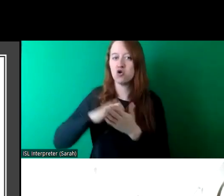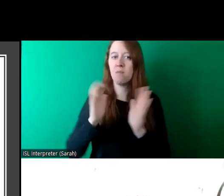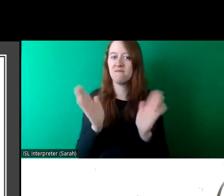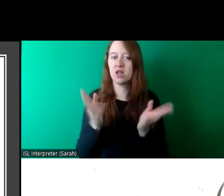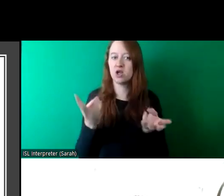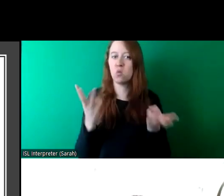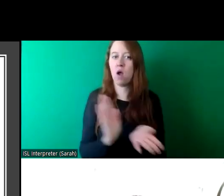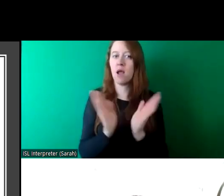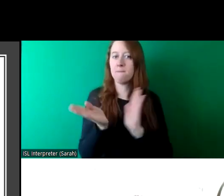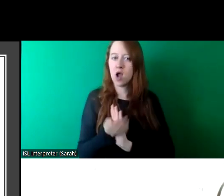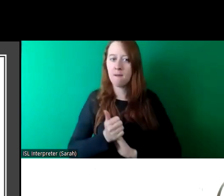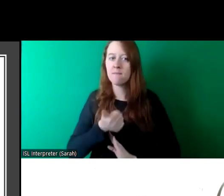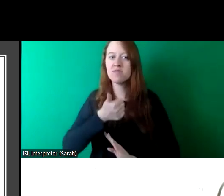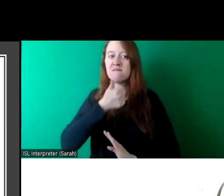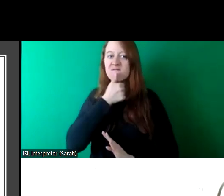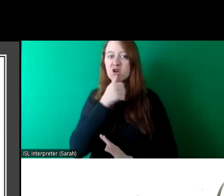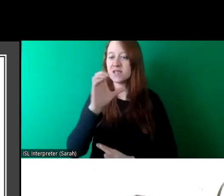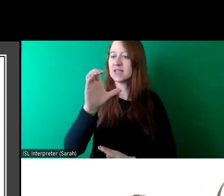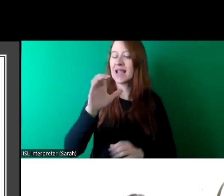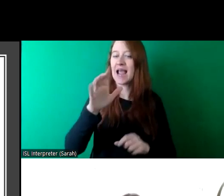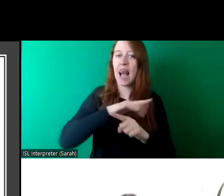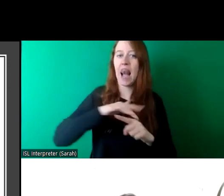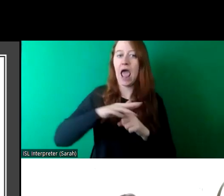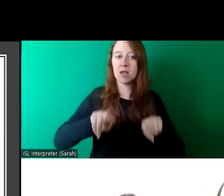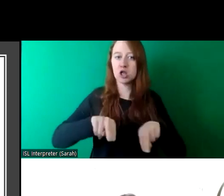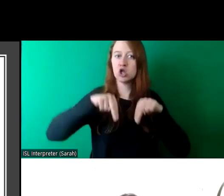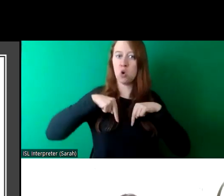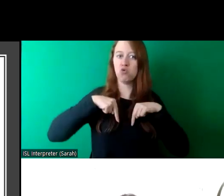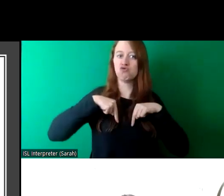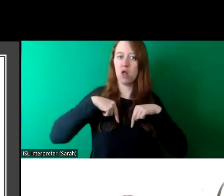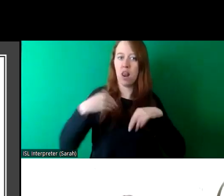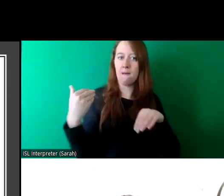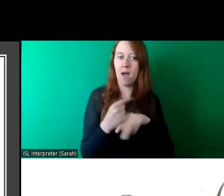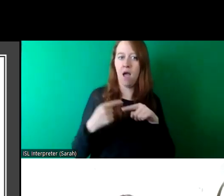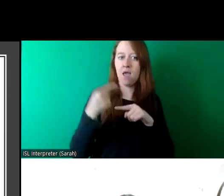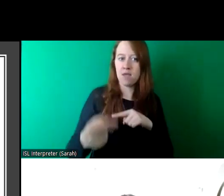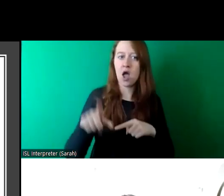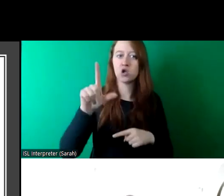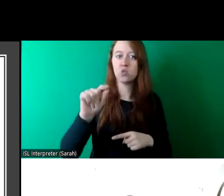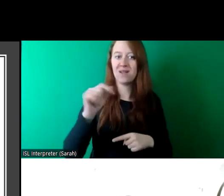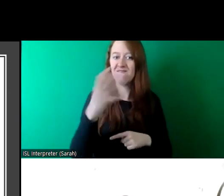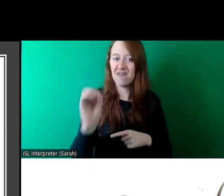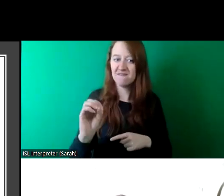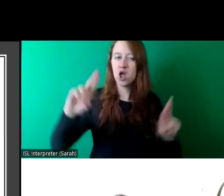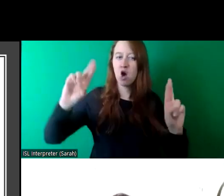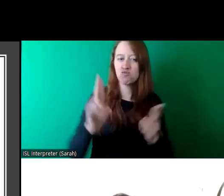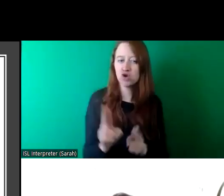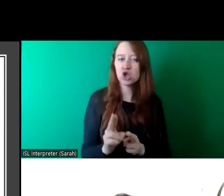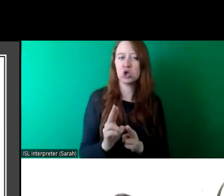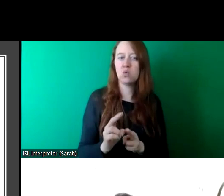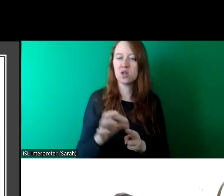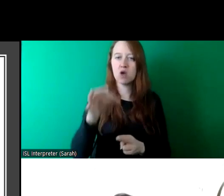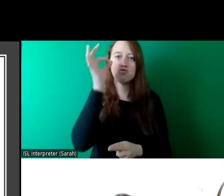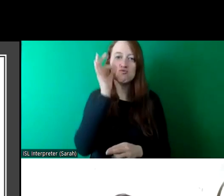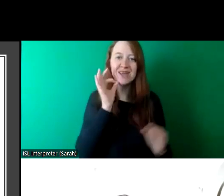It's got 3 essential pillars: promoting green energy to remove greenhouse gas emissions by 2050, to decouple away